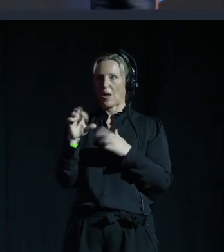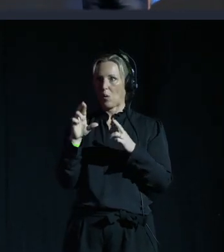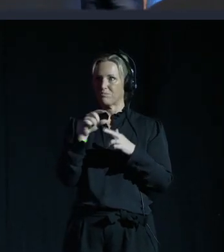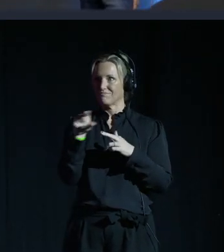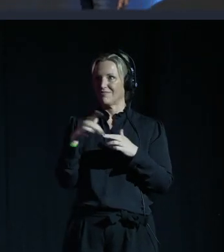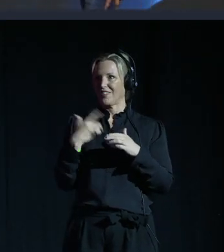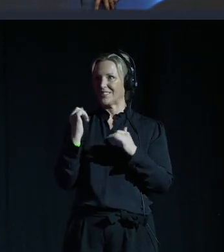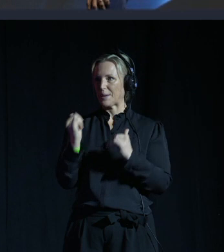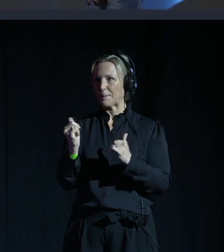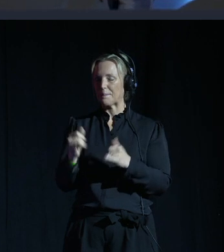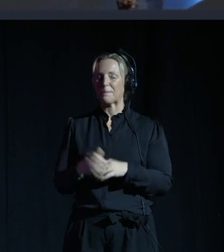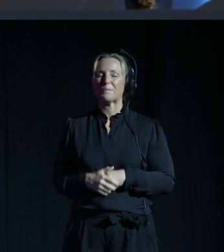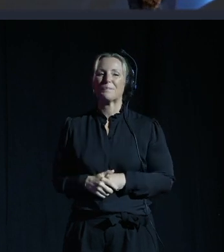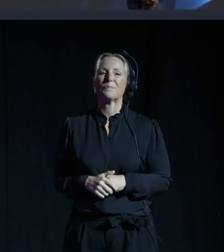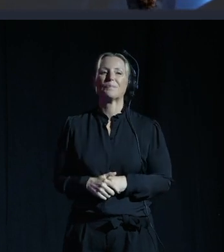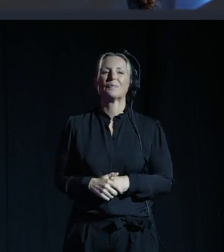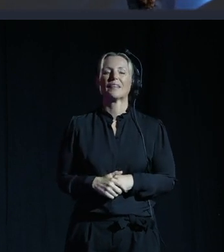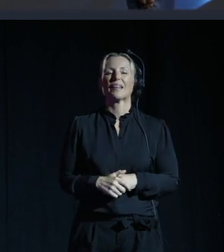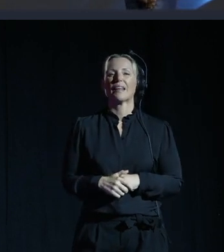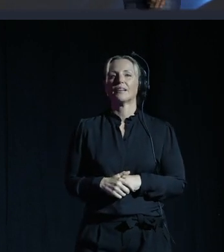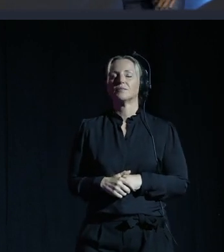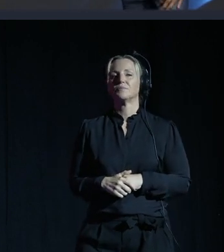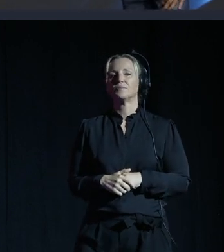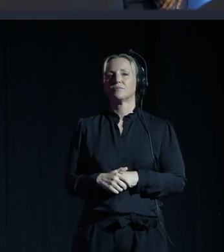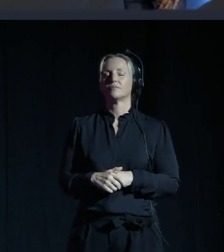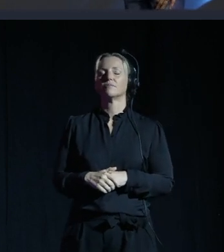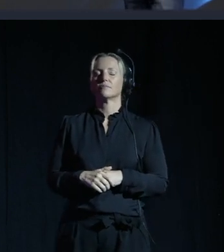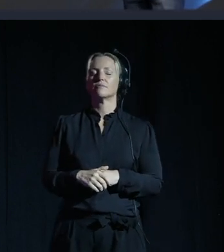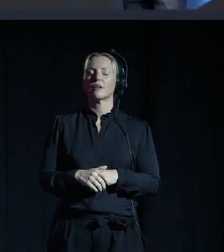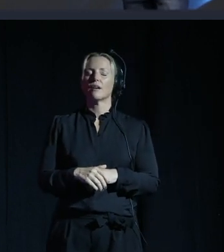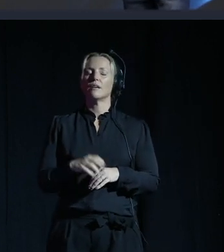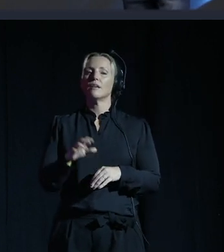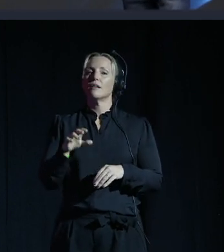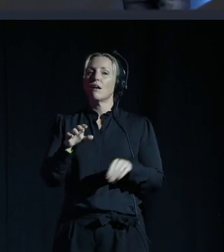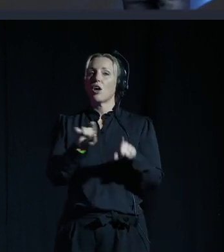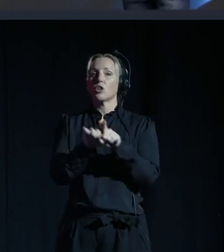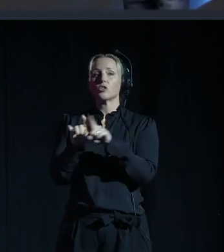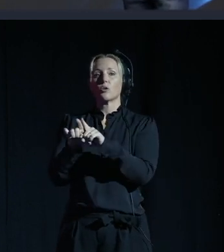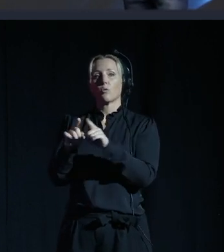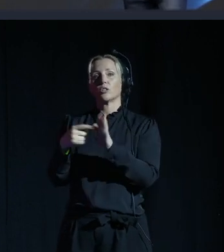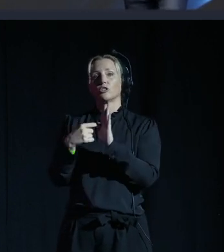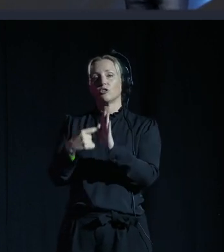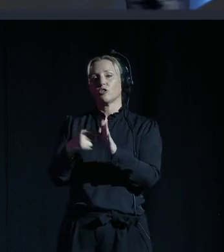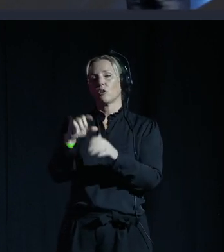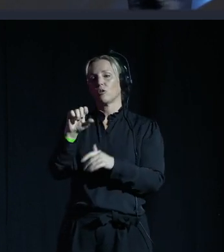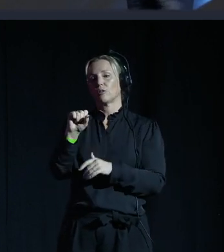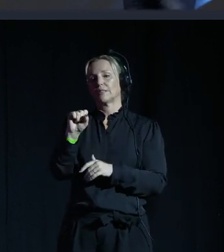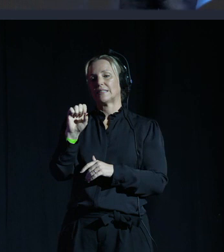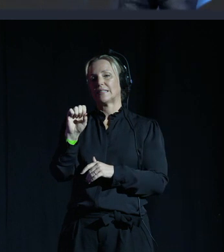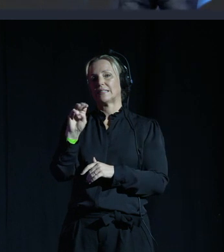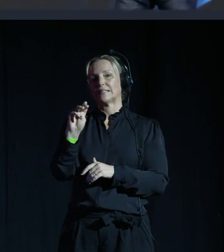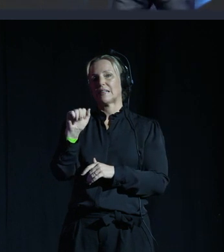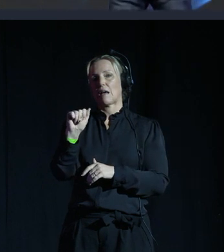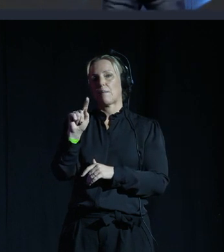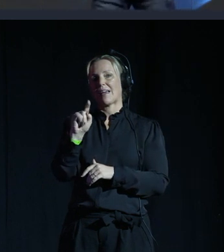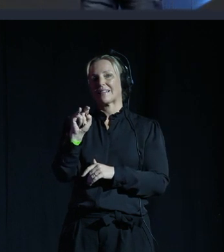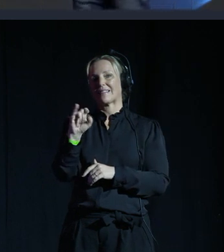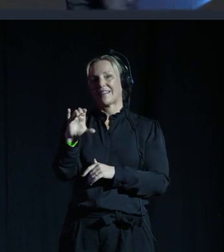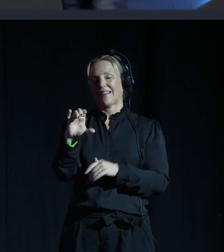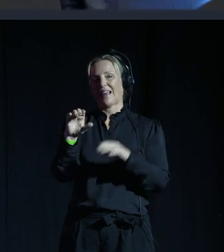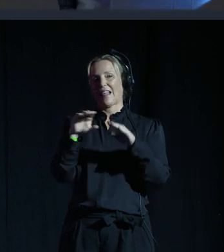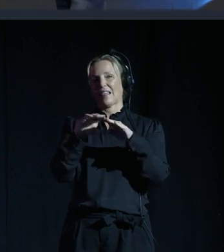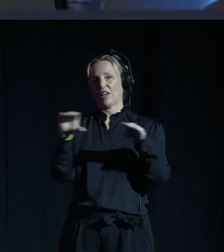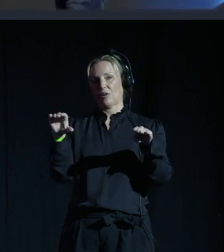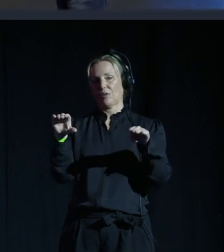All right. I do want to talk about another shared construct, and that's the semantic layer. Now, 2 years